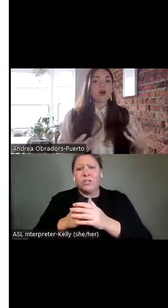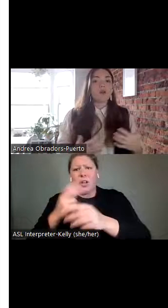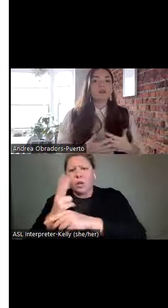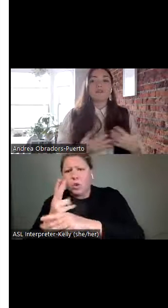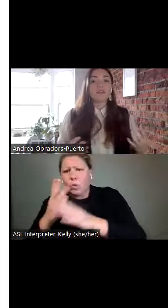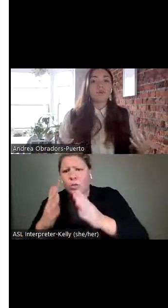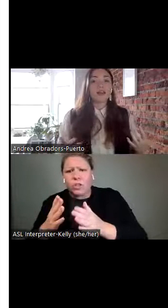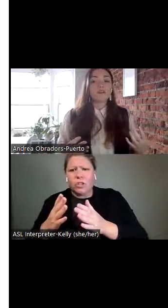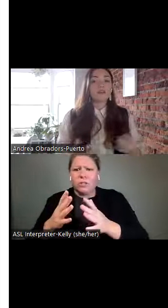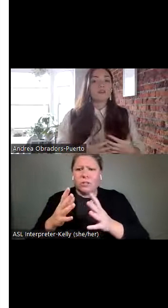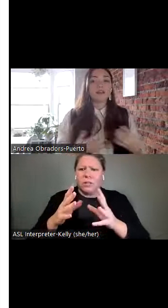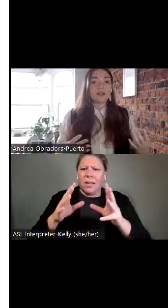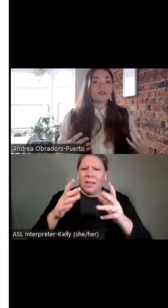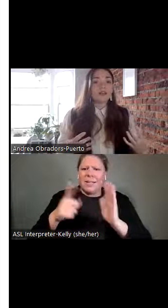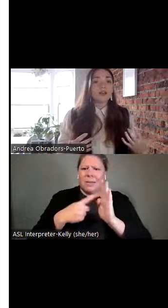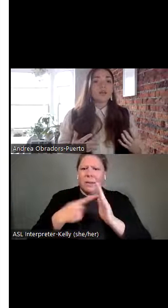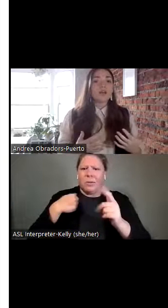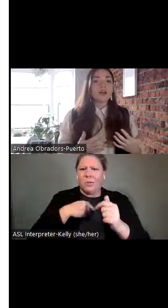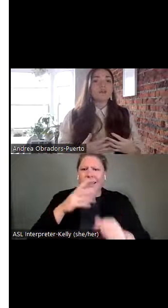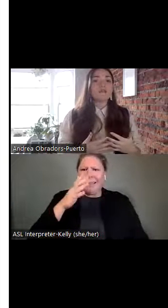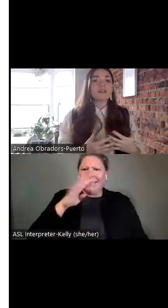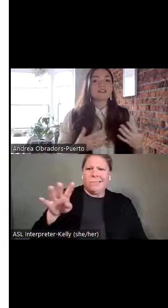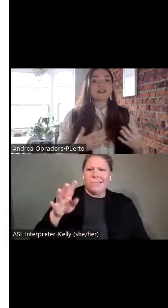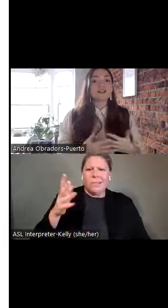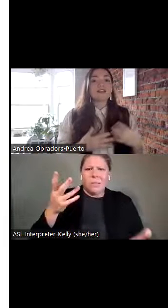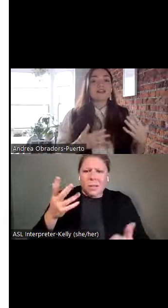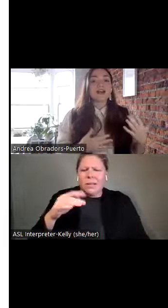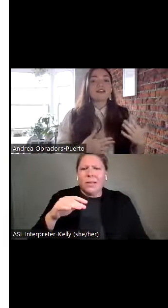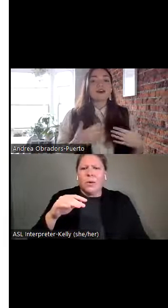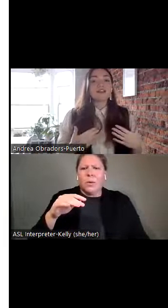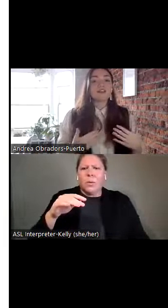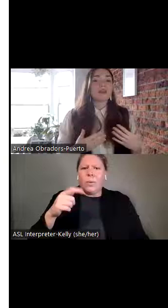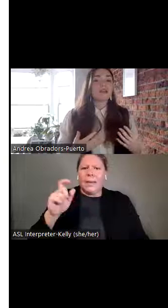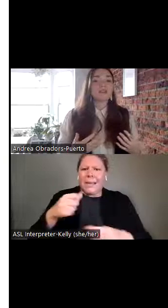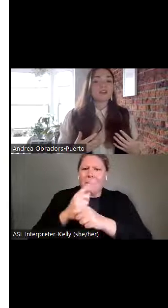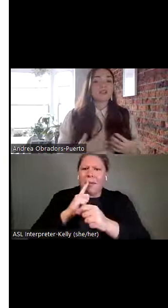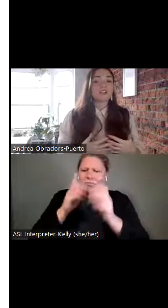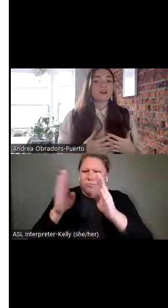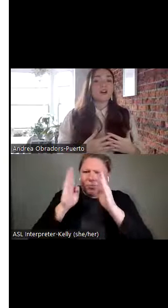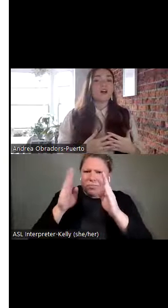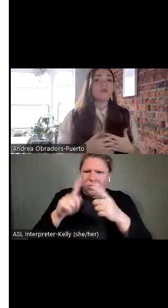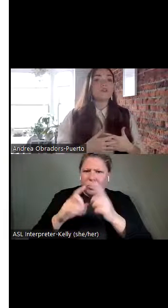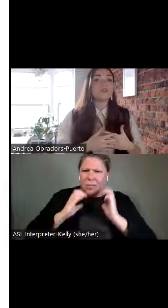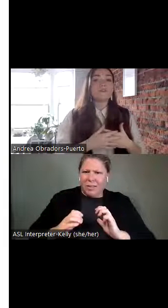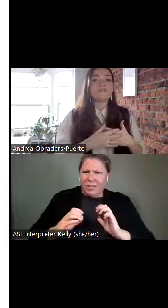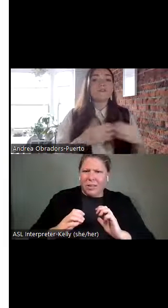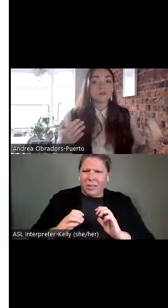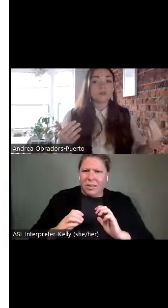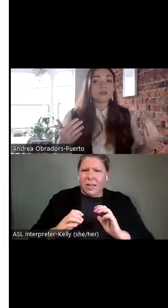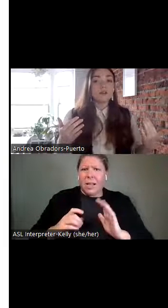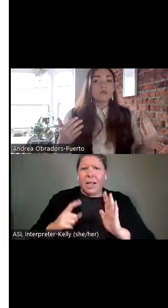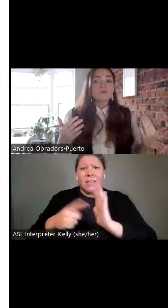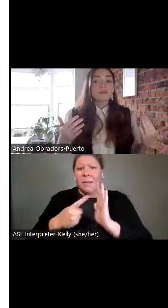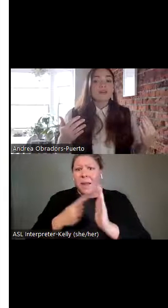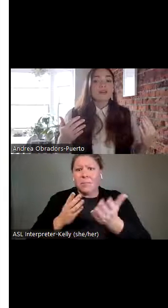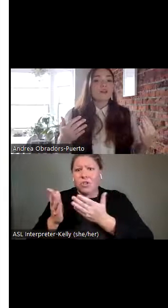they become almost invisible elements of life, and it becomes that causes that many services are almost